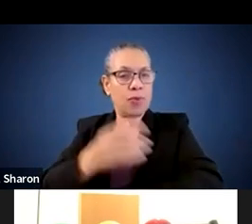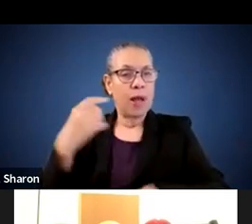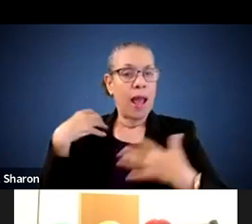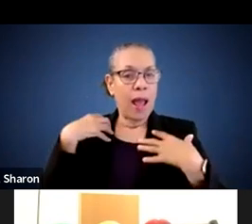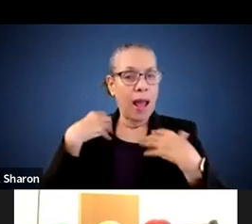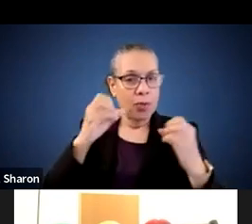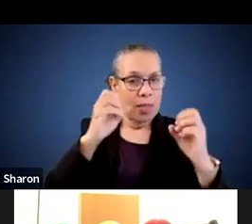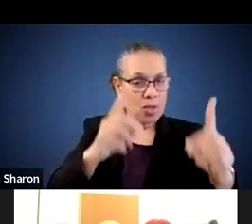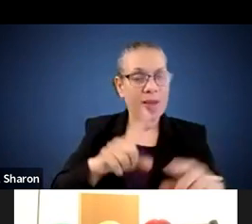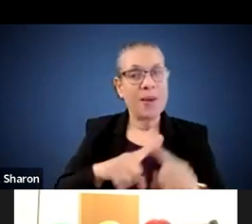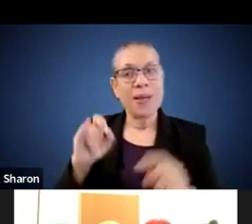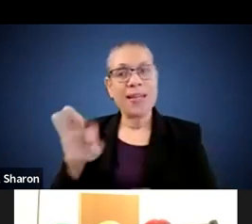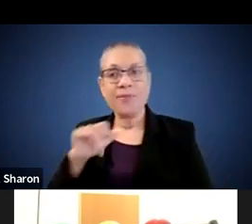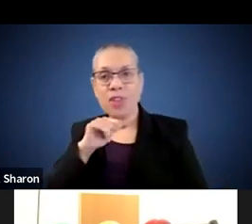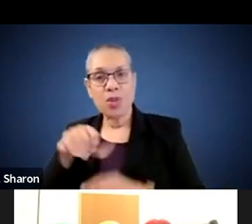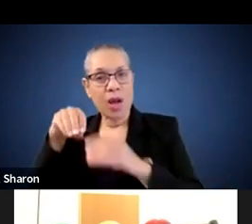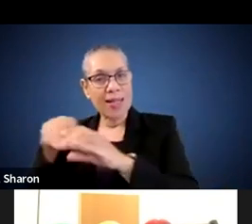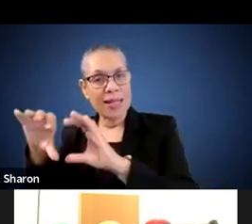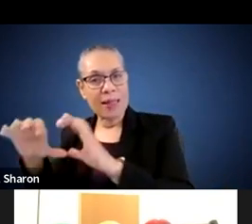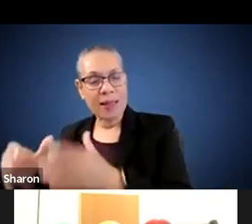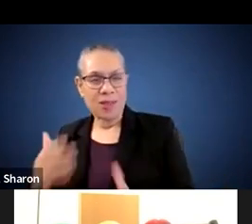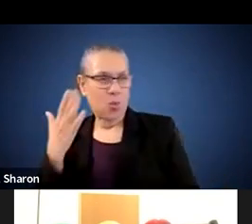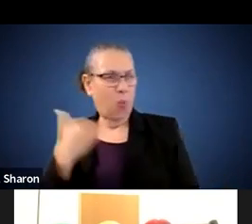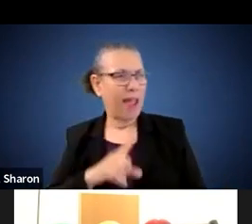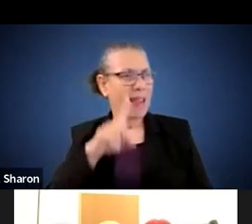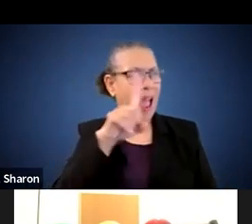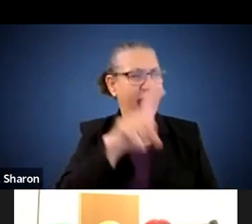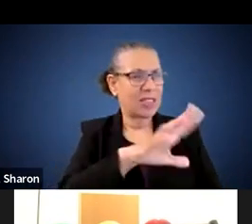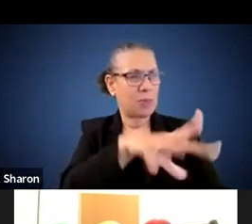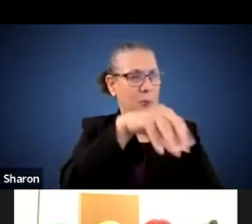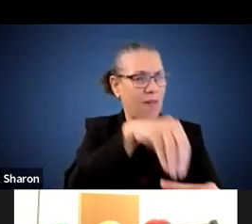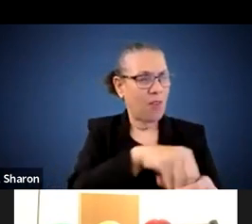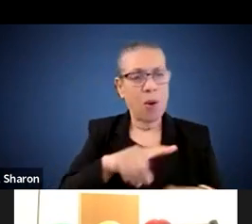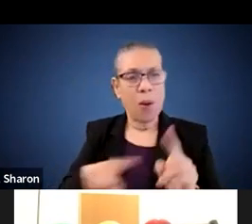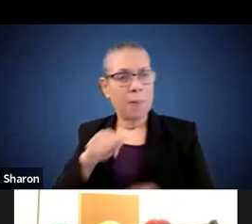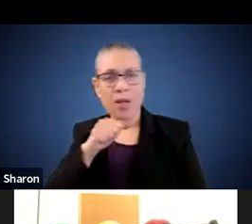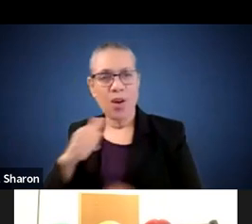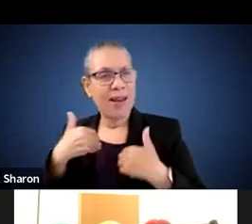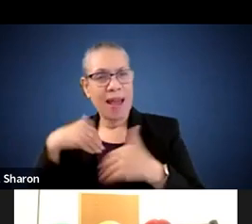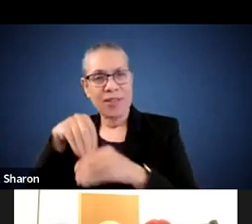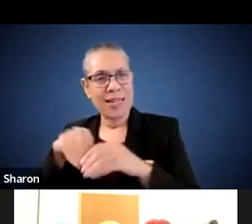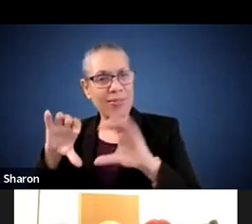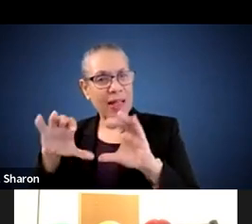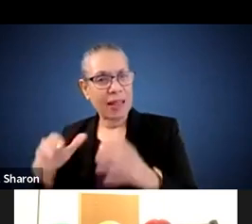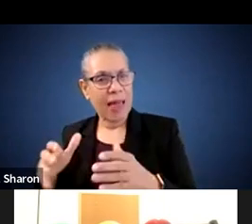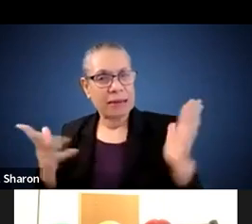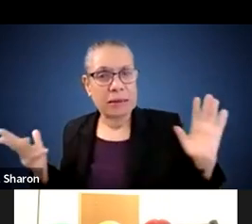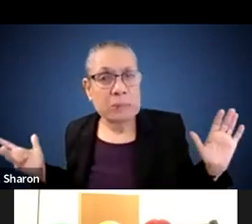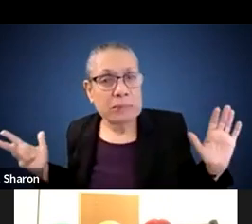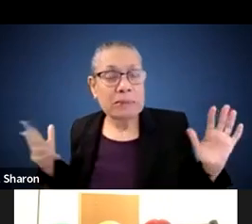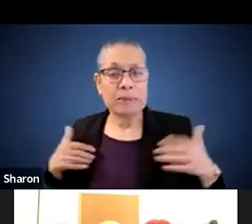then it's it it's weird to ask them to sort of contribute to it it's it's just a I don't know just